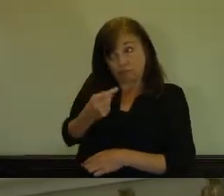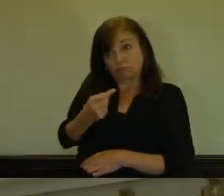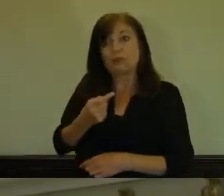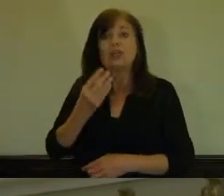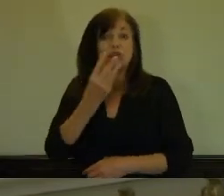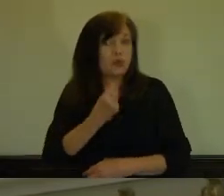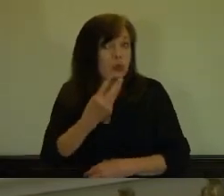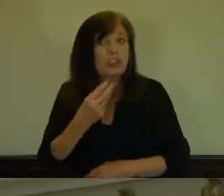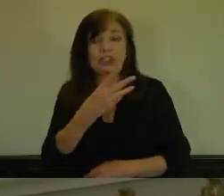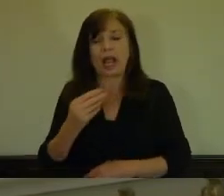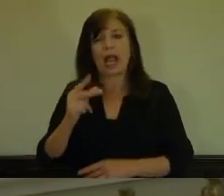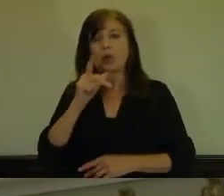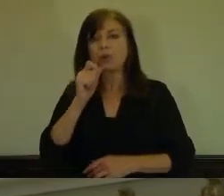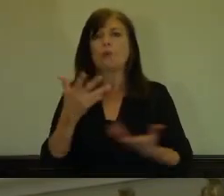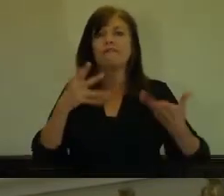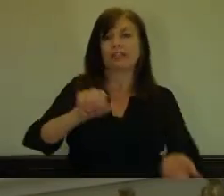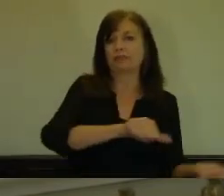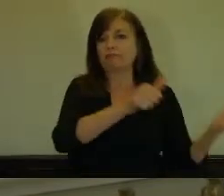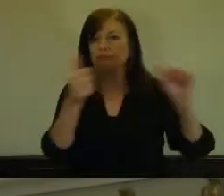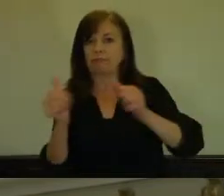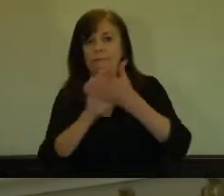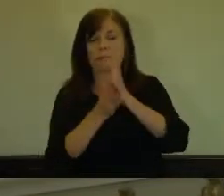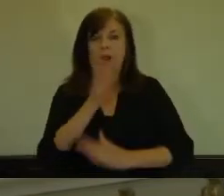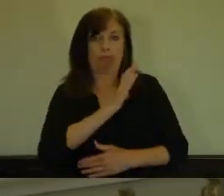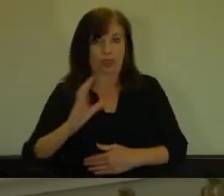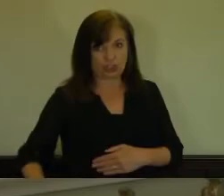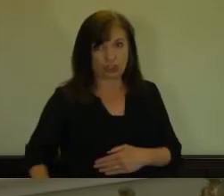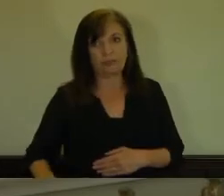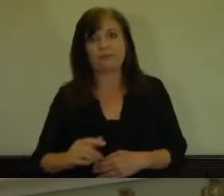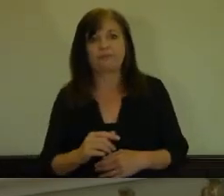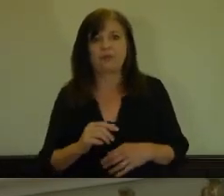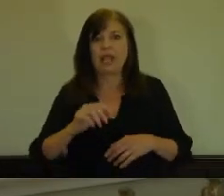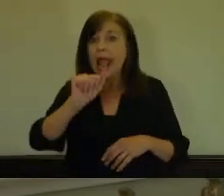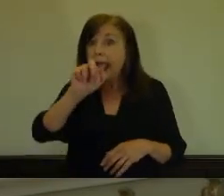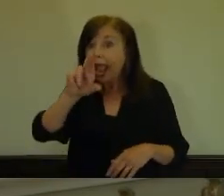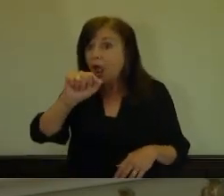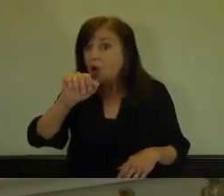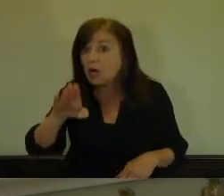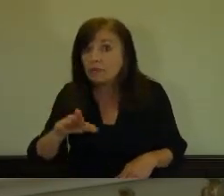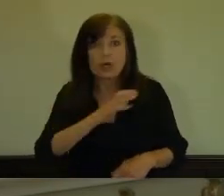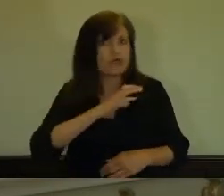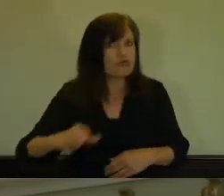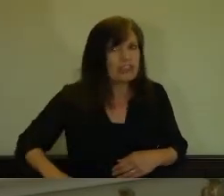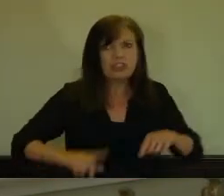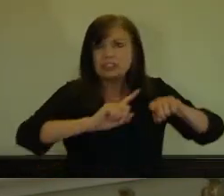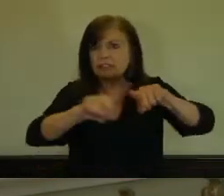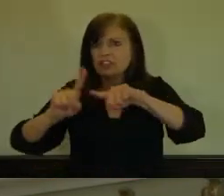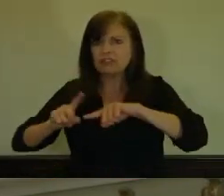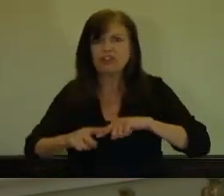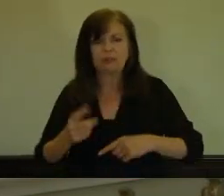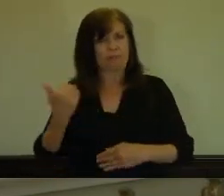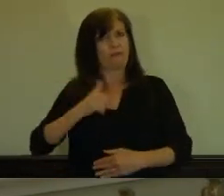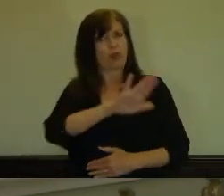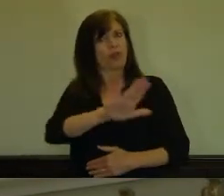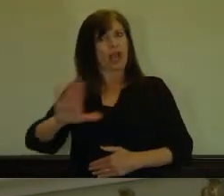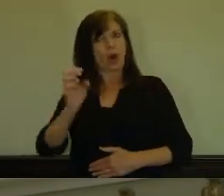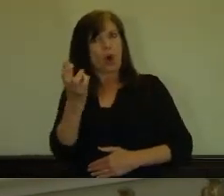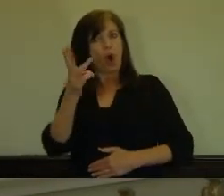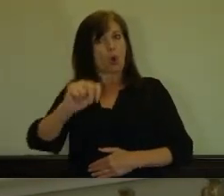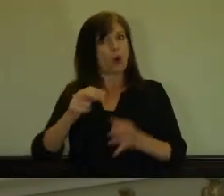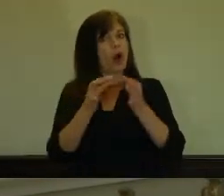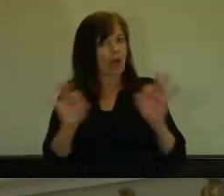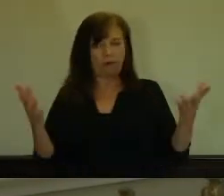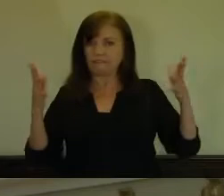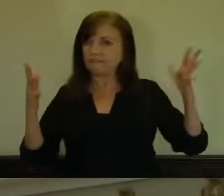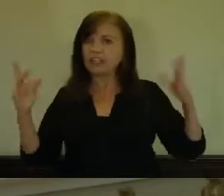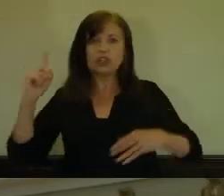Jews and converts to Judaism, Cretans and Arabs, yet we hear them speaking in our own